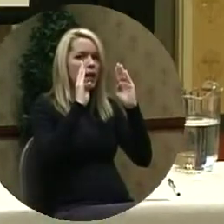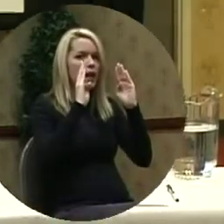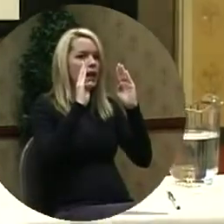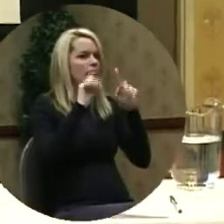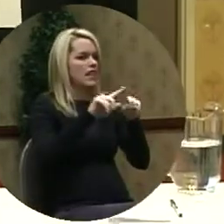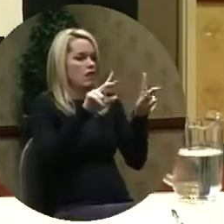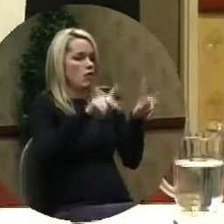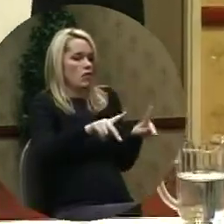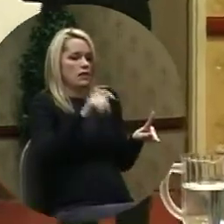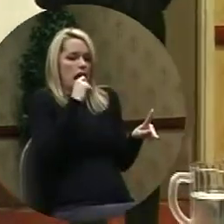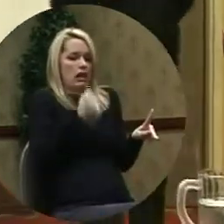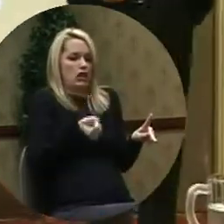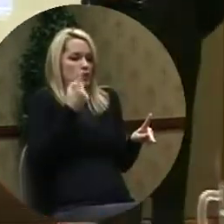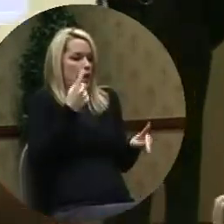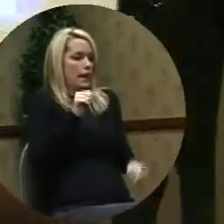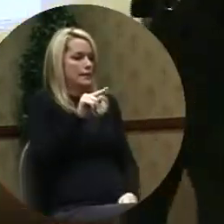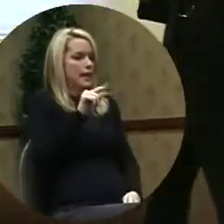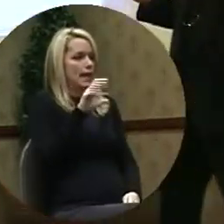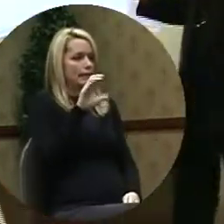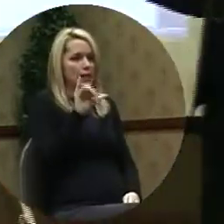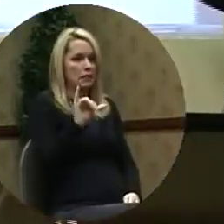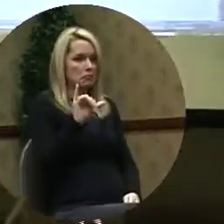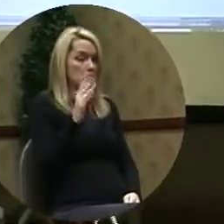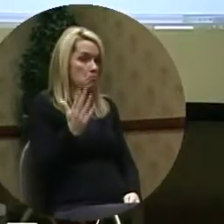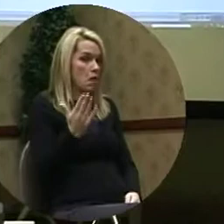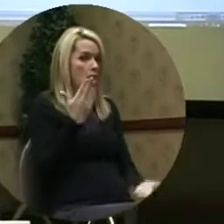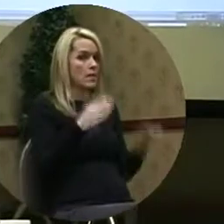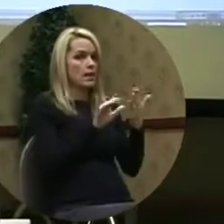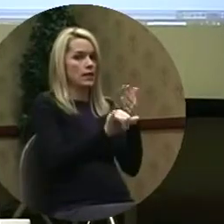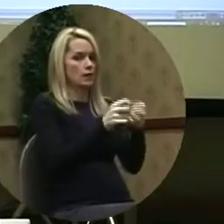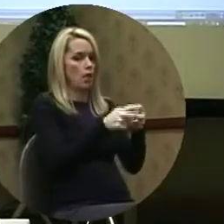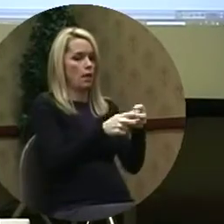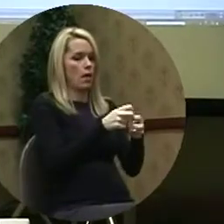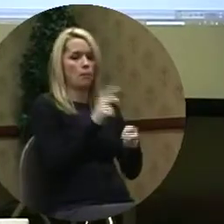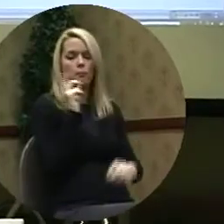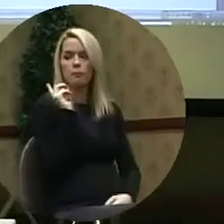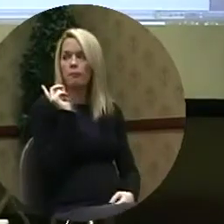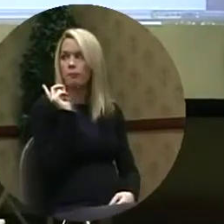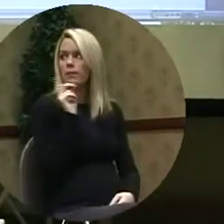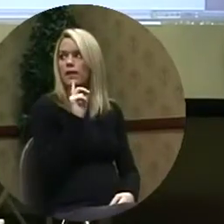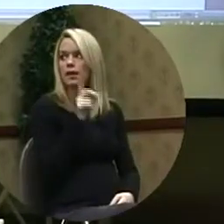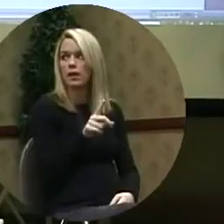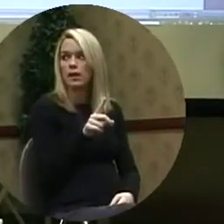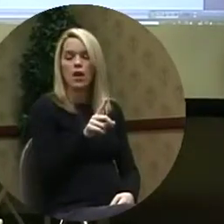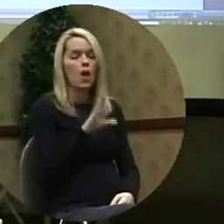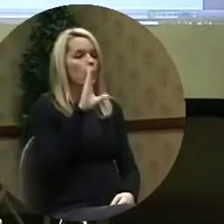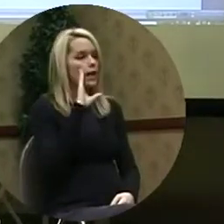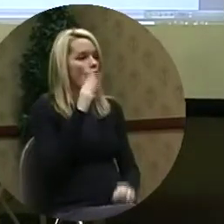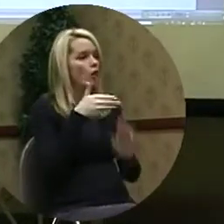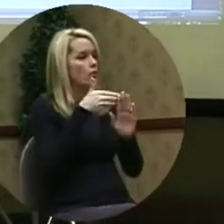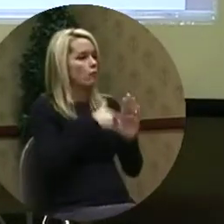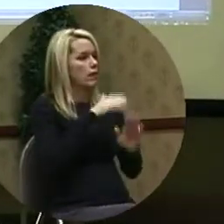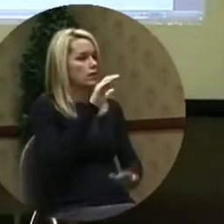right. Absolutely. So we know from the earlier studies